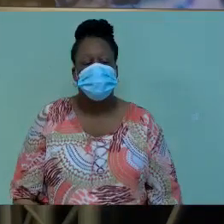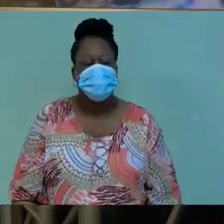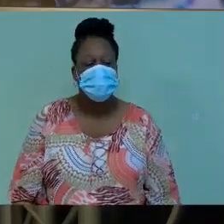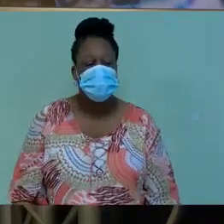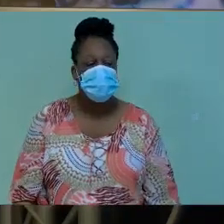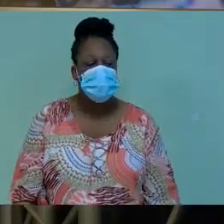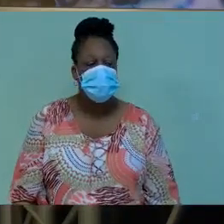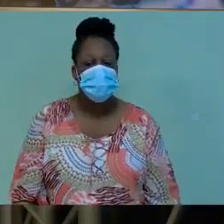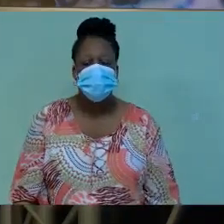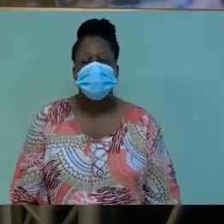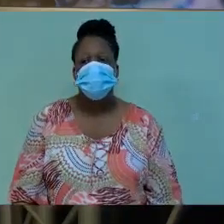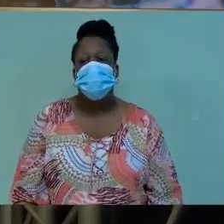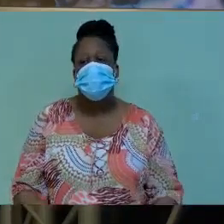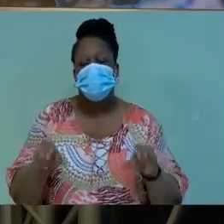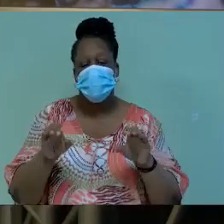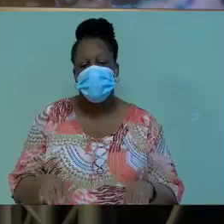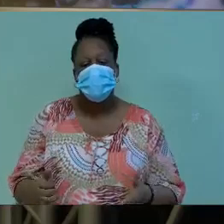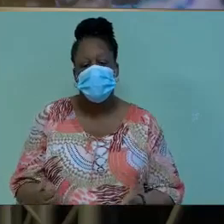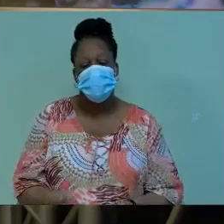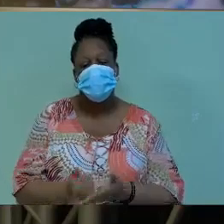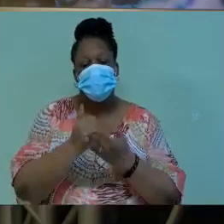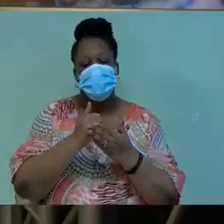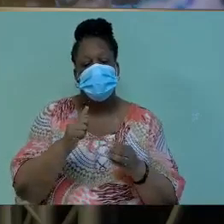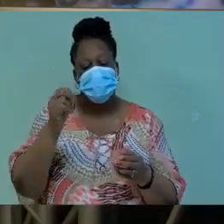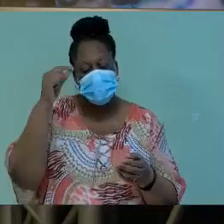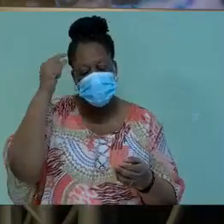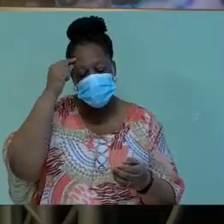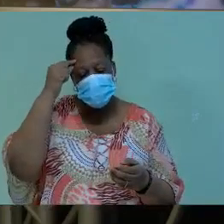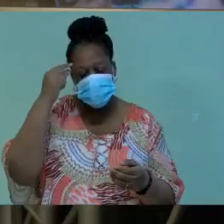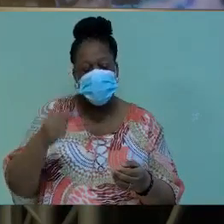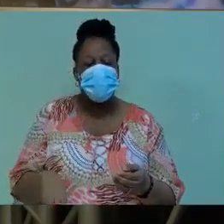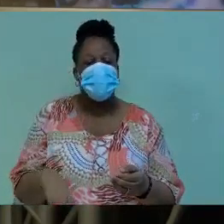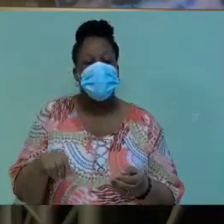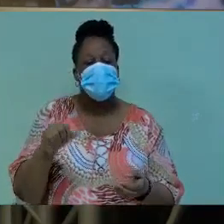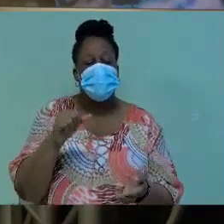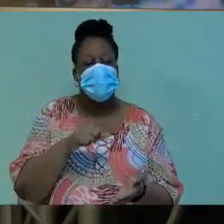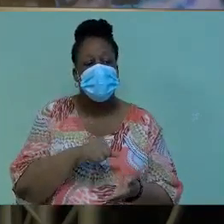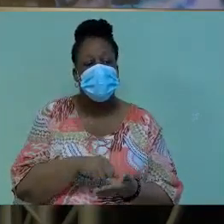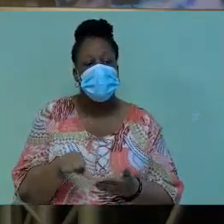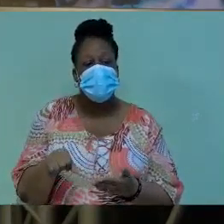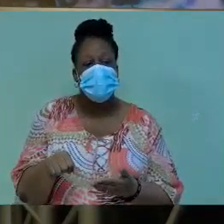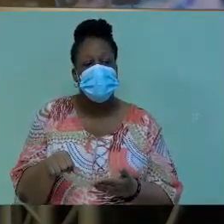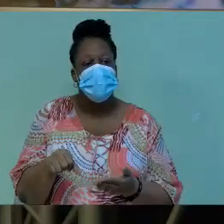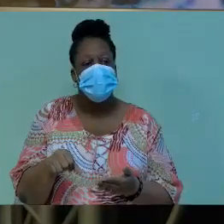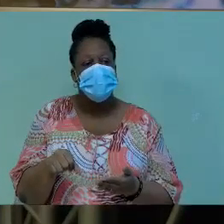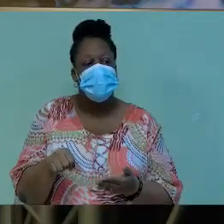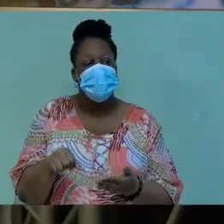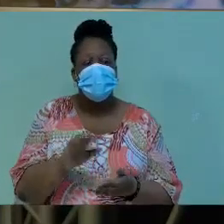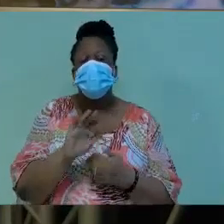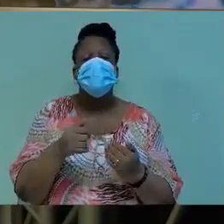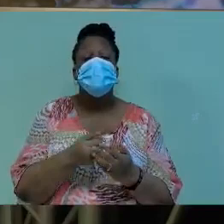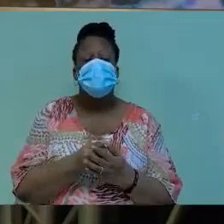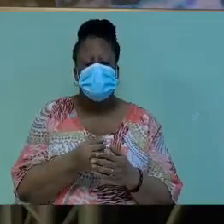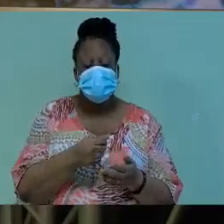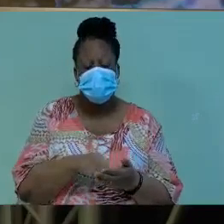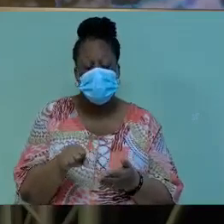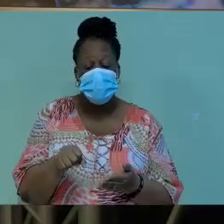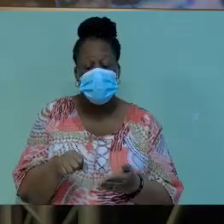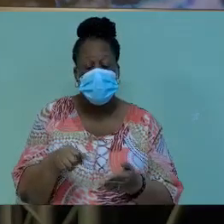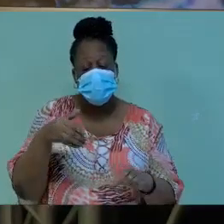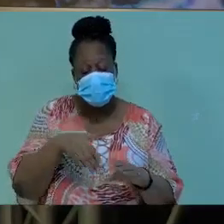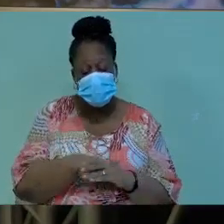This will enable the government to deliver a comprehensive payment platform for citizens, residents, and businesses to transact business.